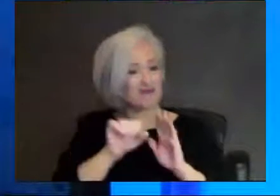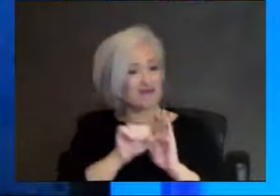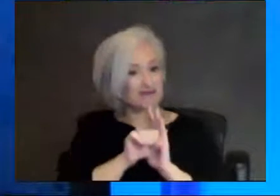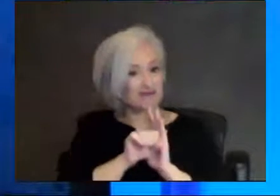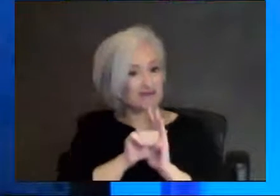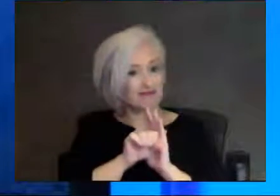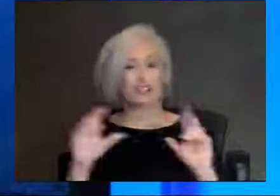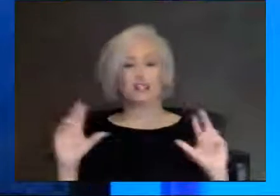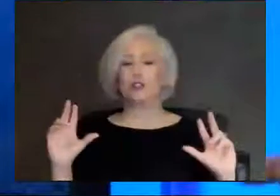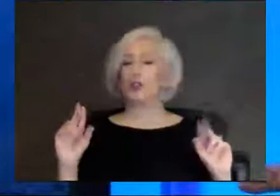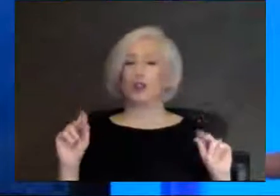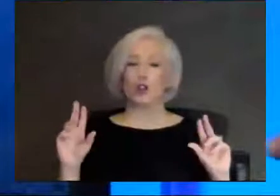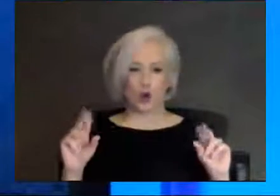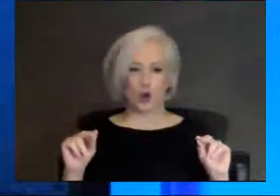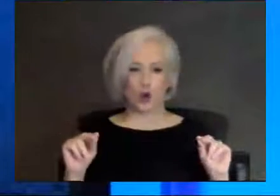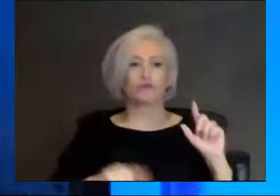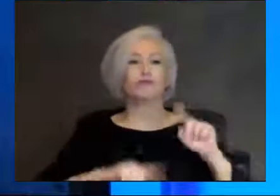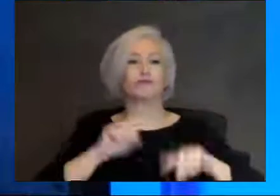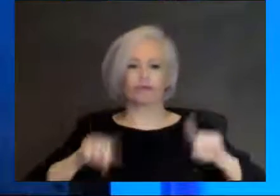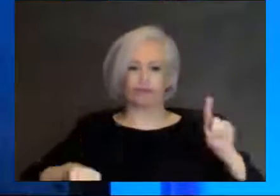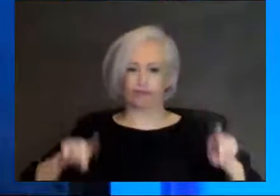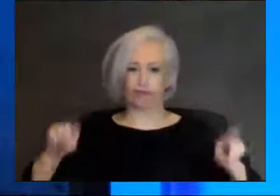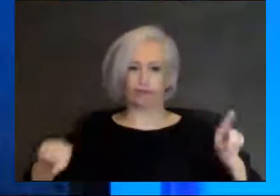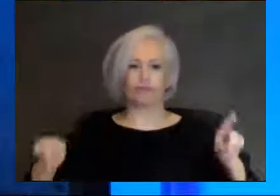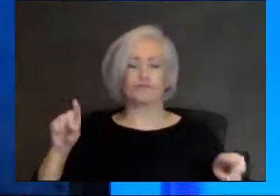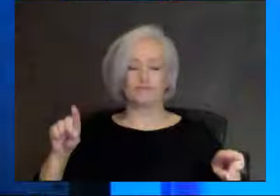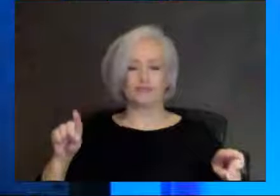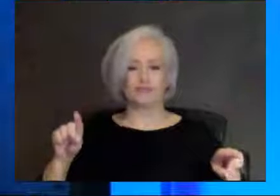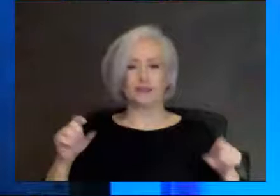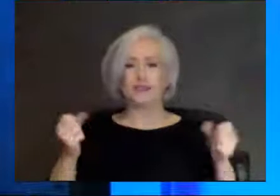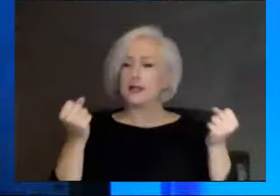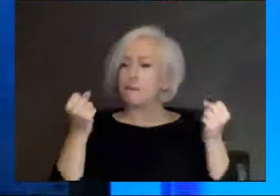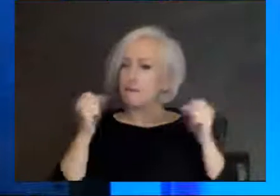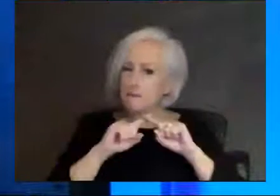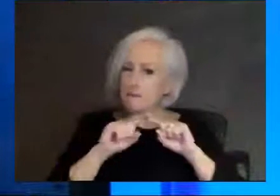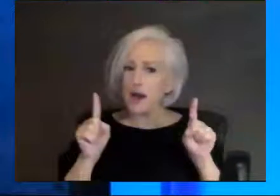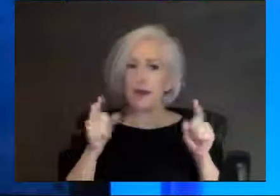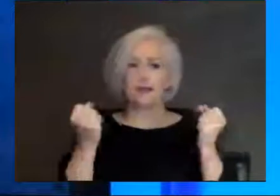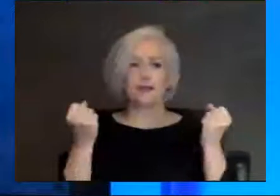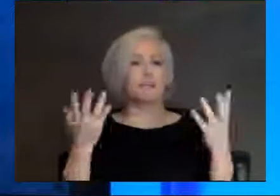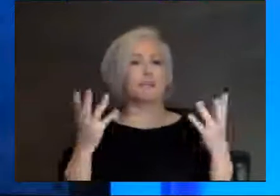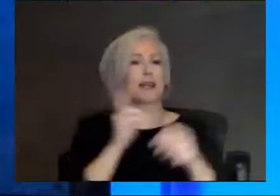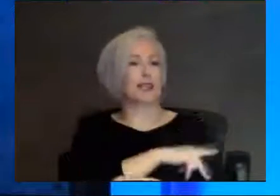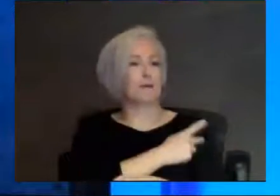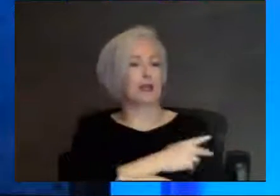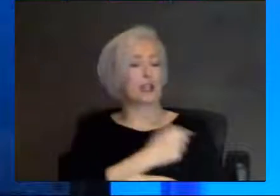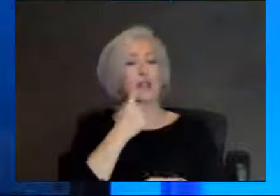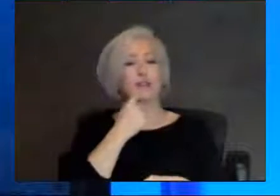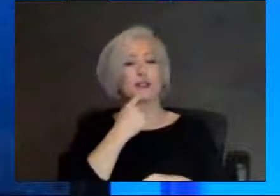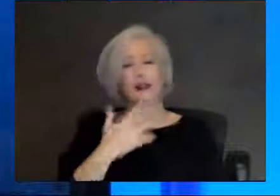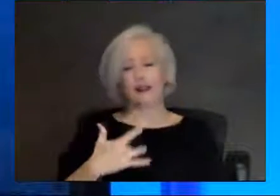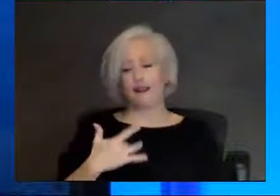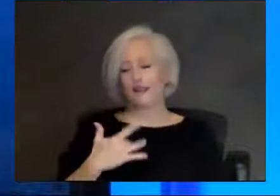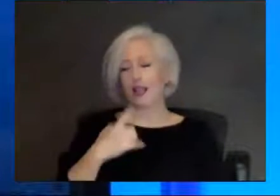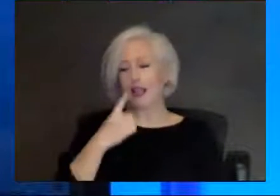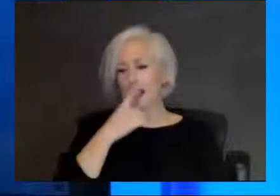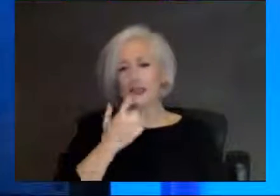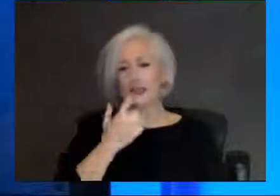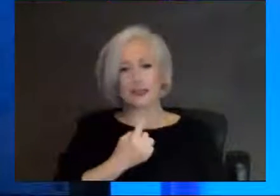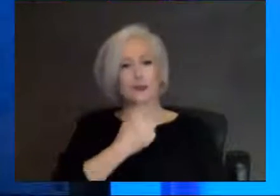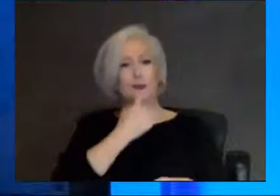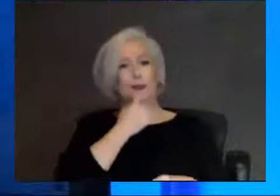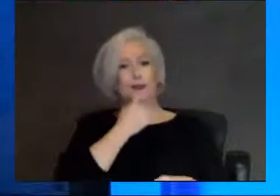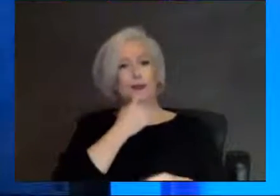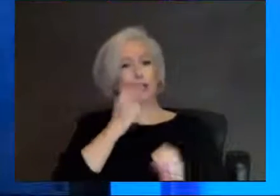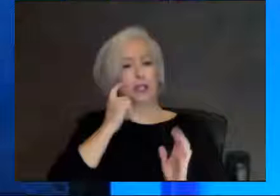about bitter taste in their mouth who have colon cancer, and some of them actually said that we have it even before we got detected with colon